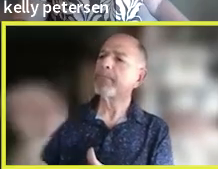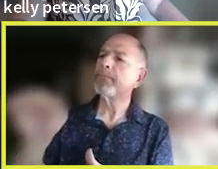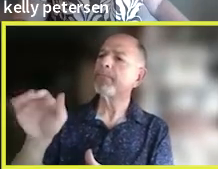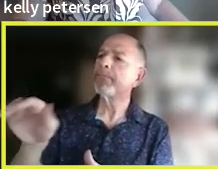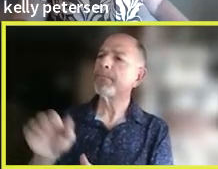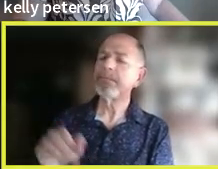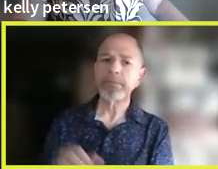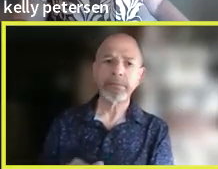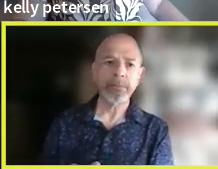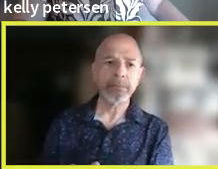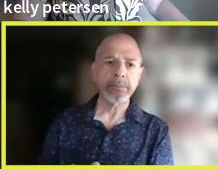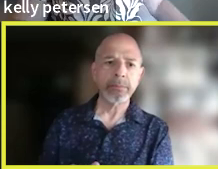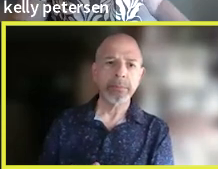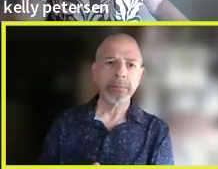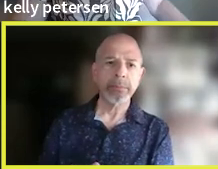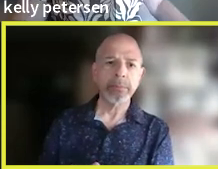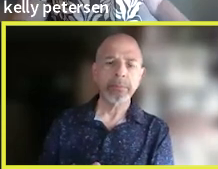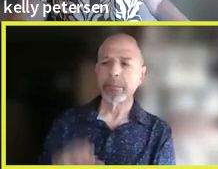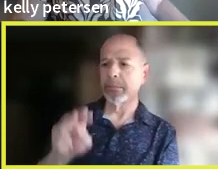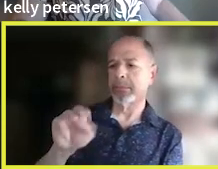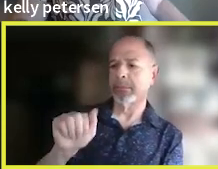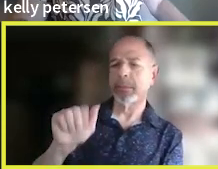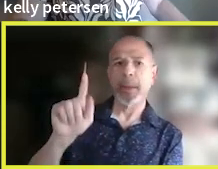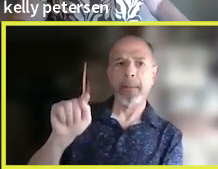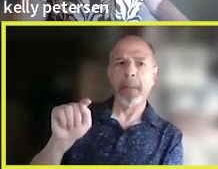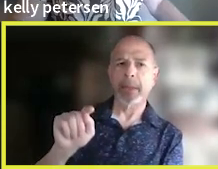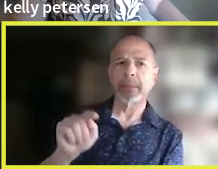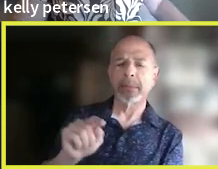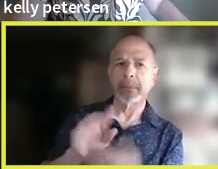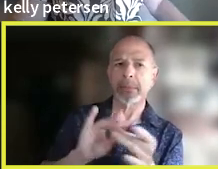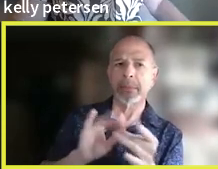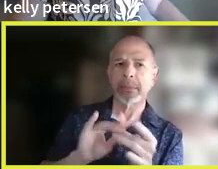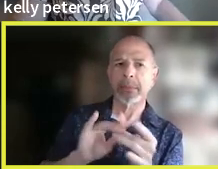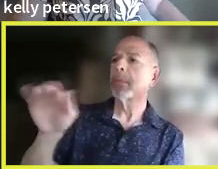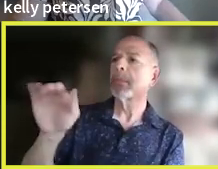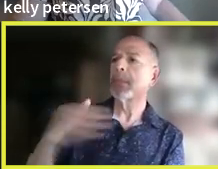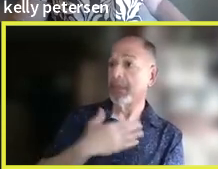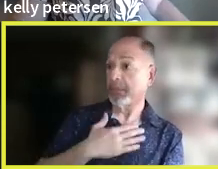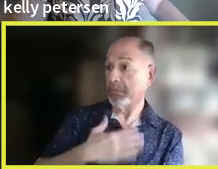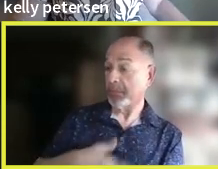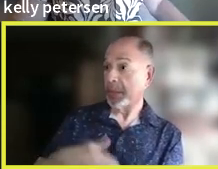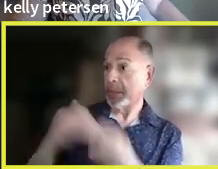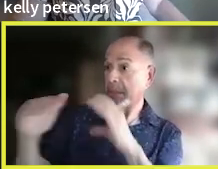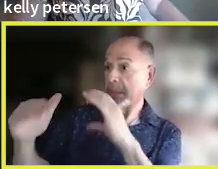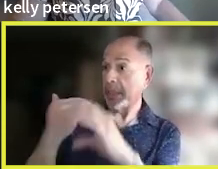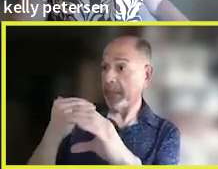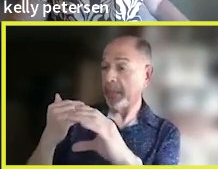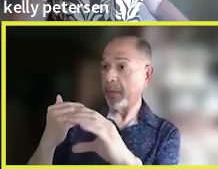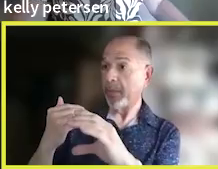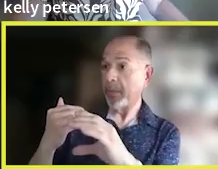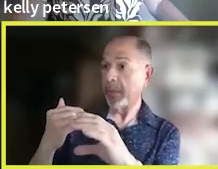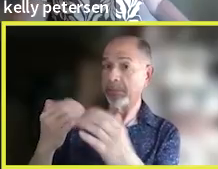Yes. could you send that to Kim for me, and then Kim could